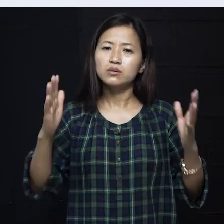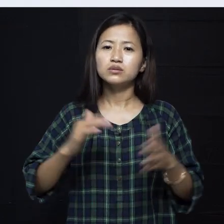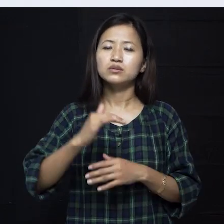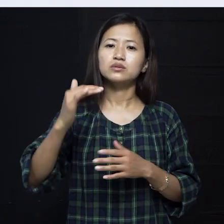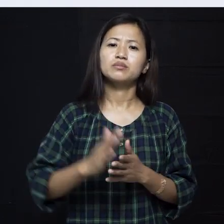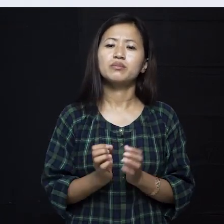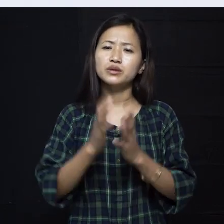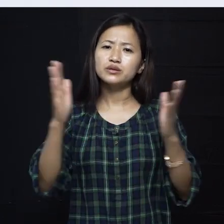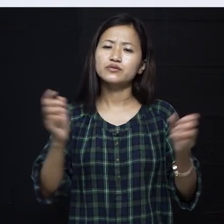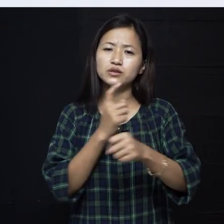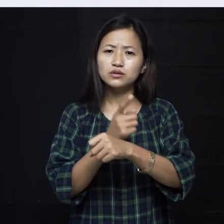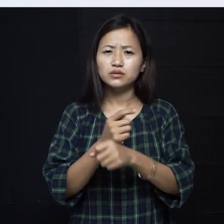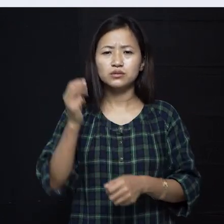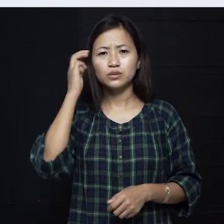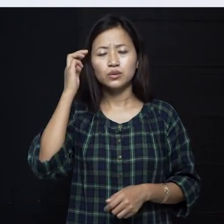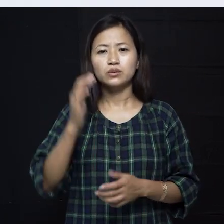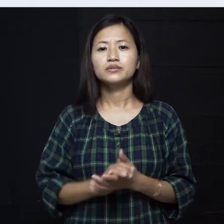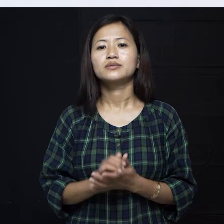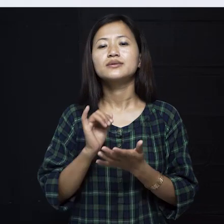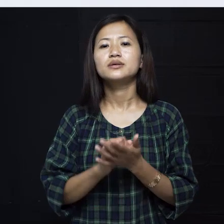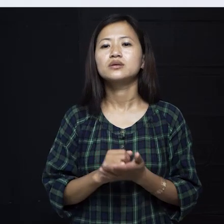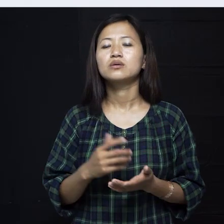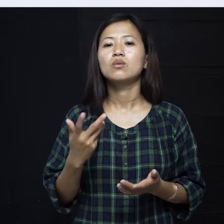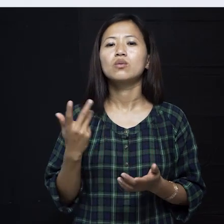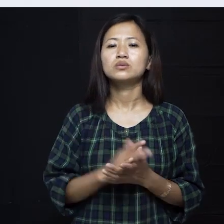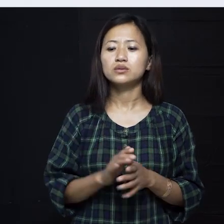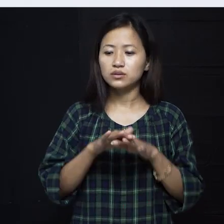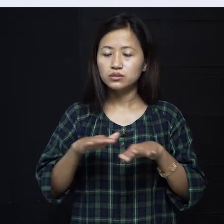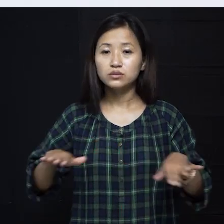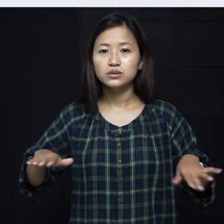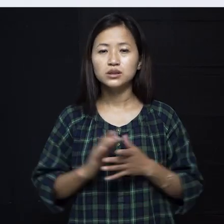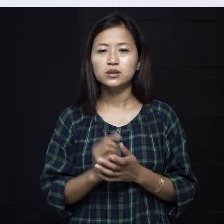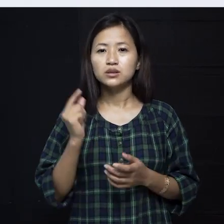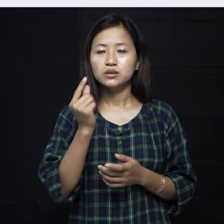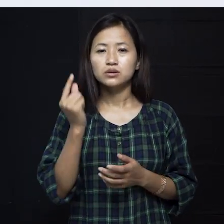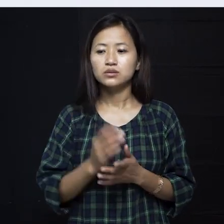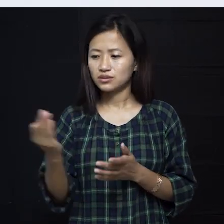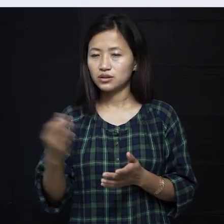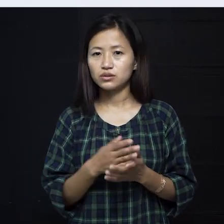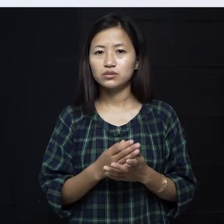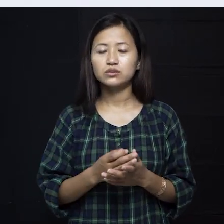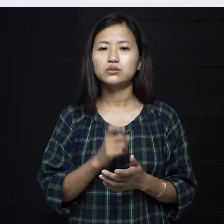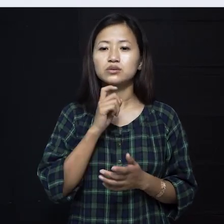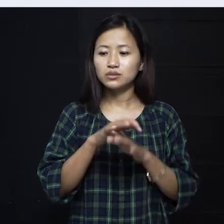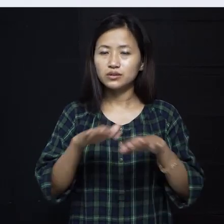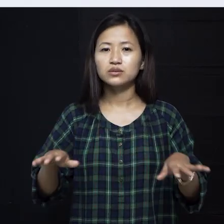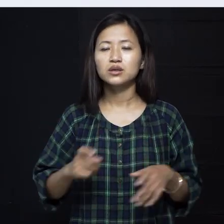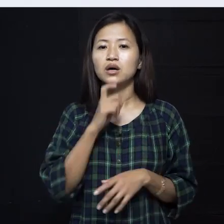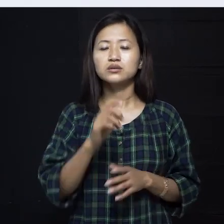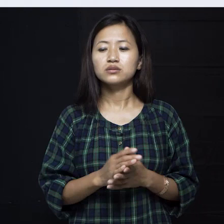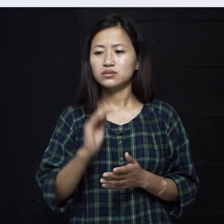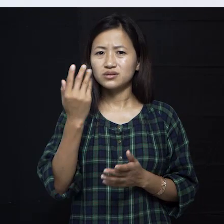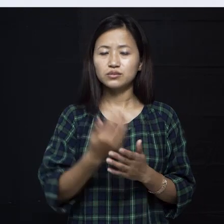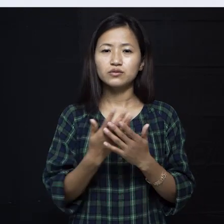of the teachers, we have noticed that when you want to, that is the students, okay, you students, if you want to ask something from the